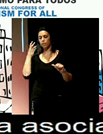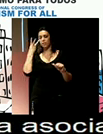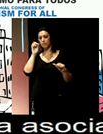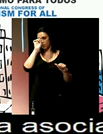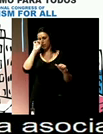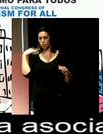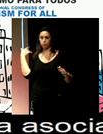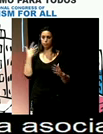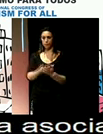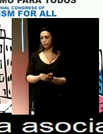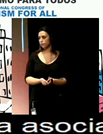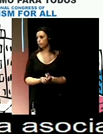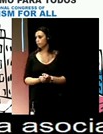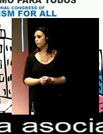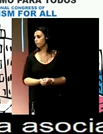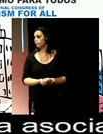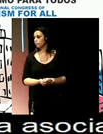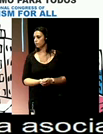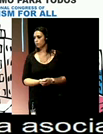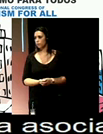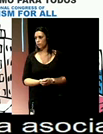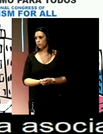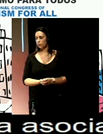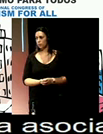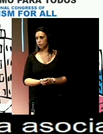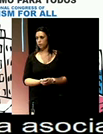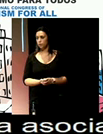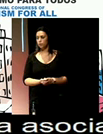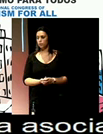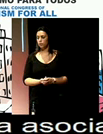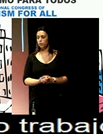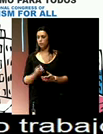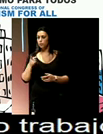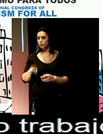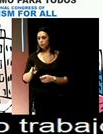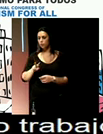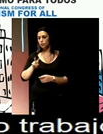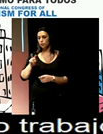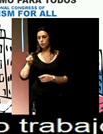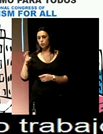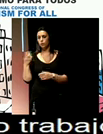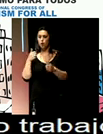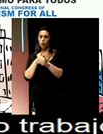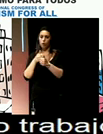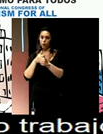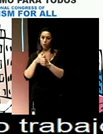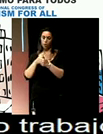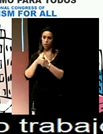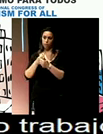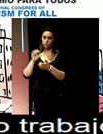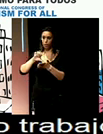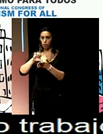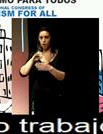the Municipal Provedoria for Persons with Disabilities, launched at